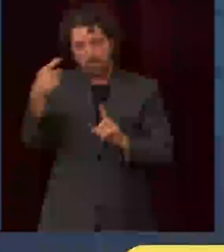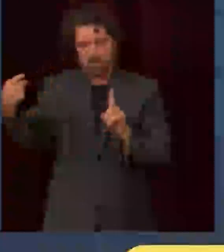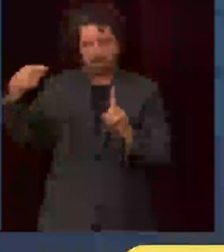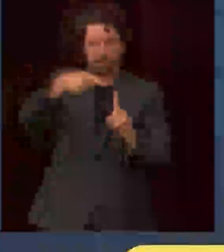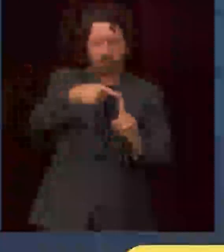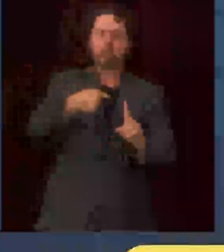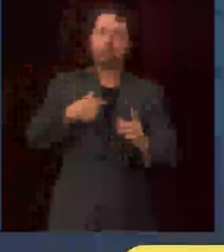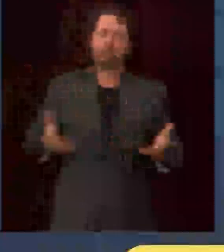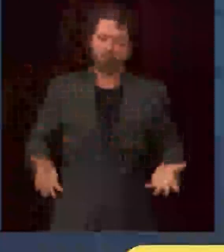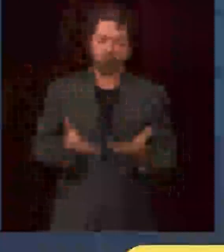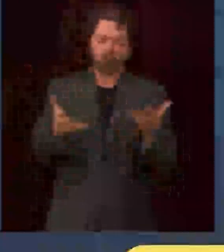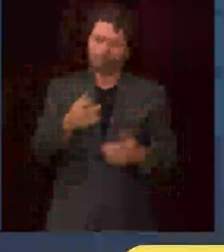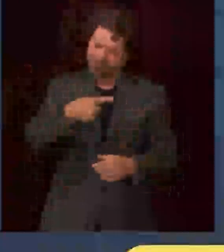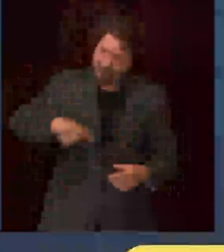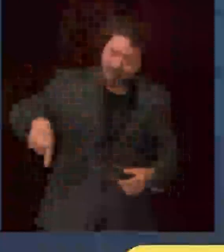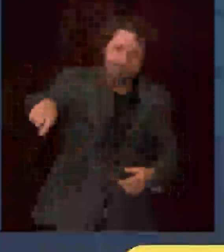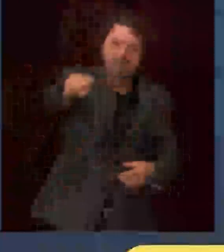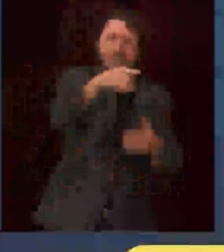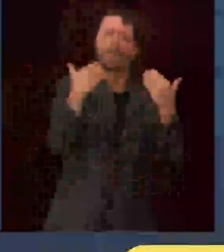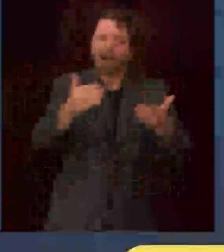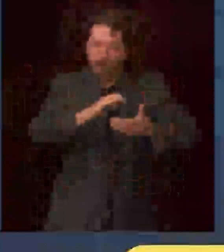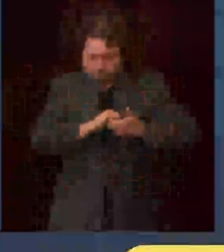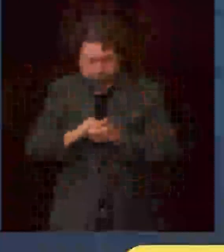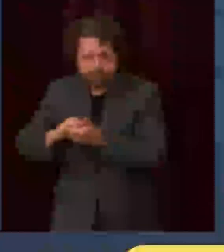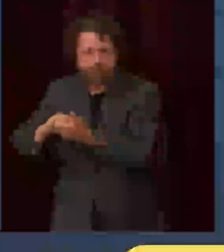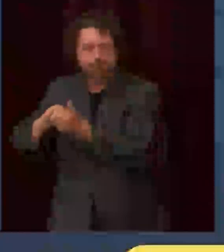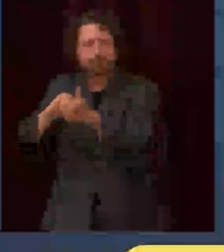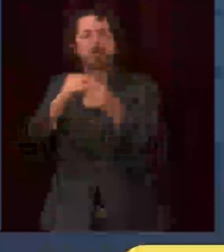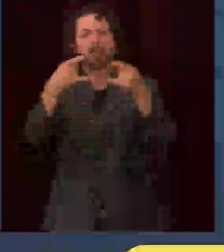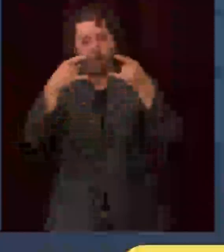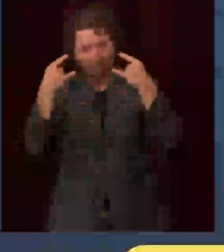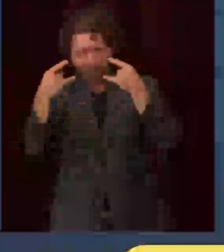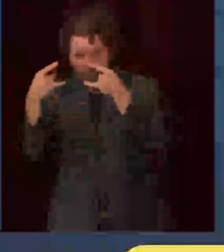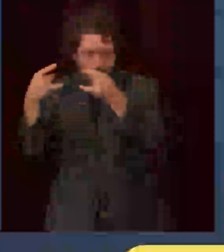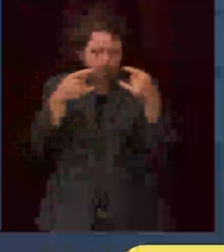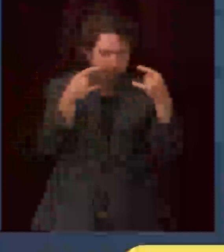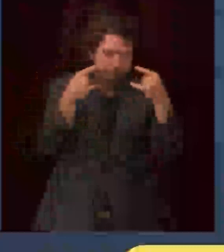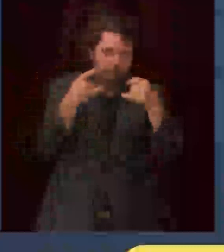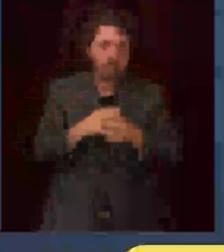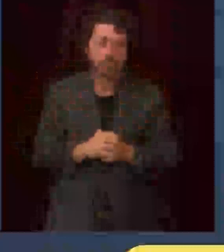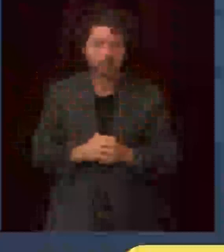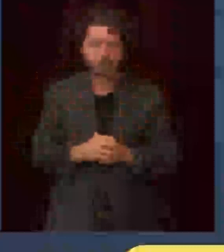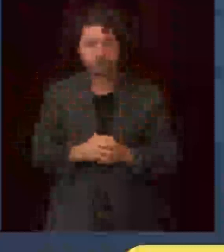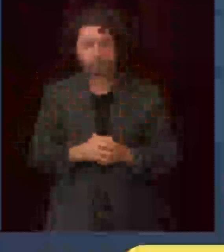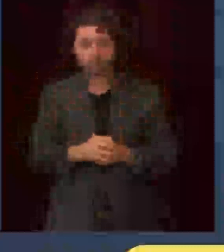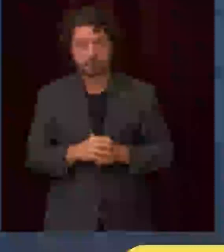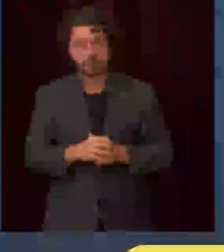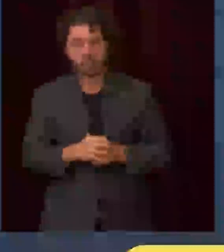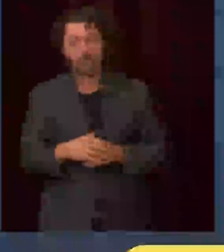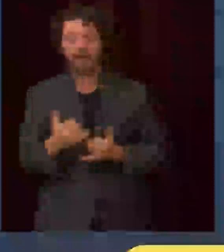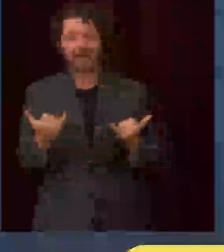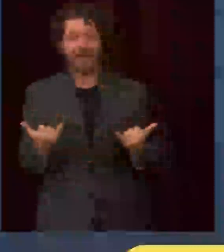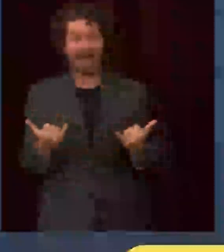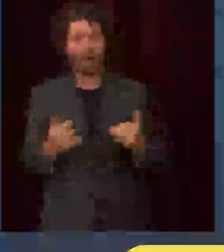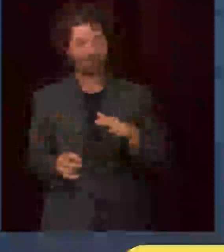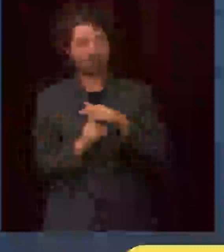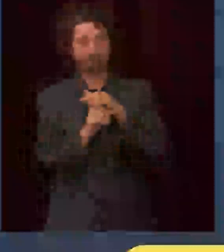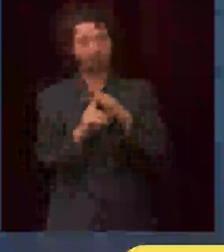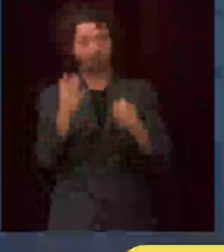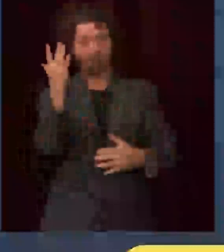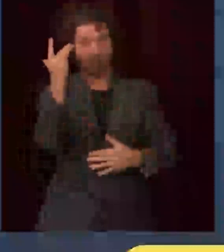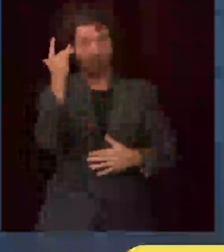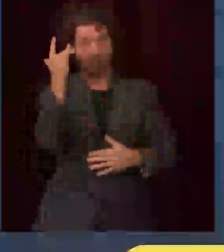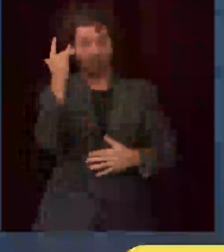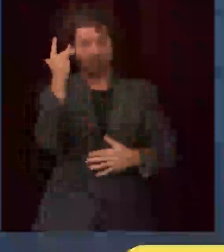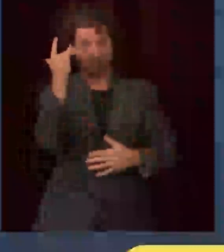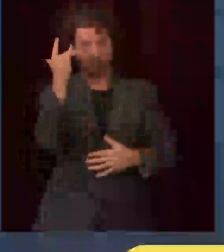was done, look, the science, this has always been an iterative process. This was a new virus, as we